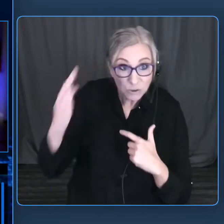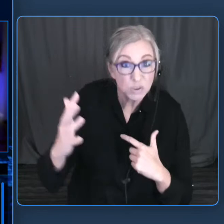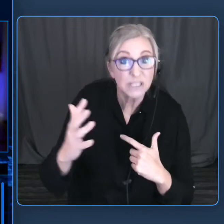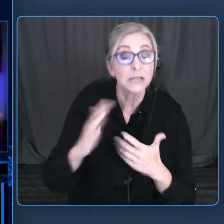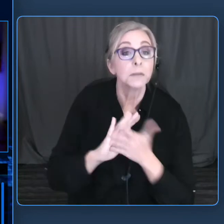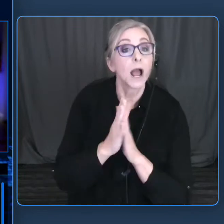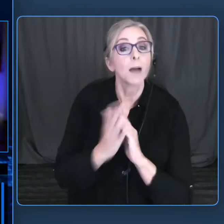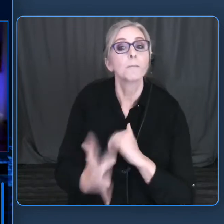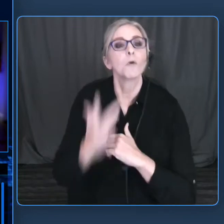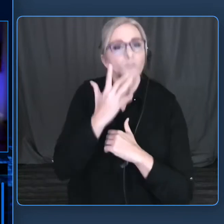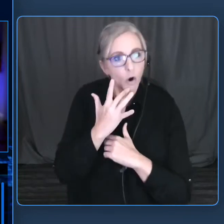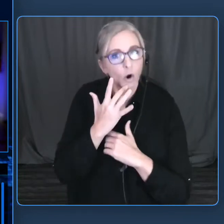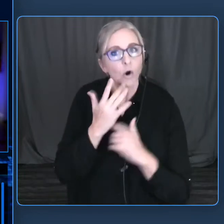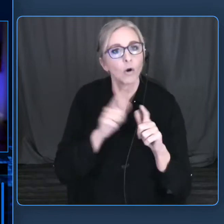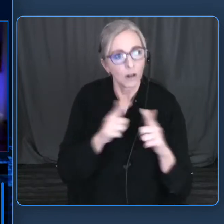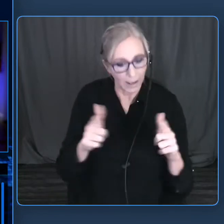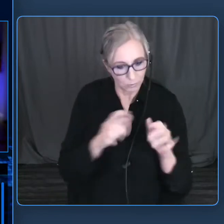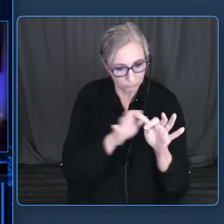ASL?